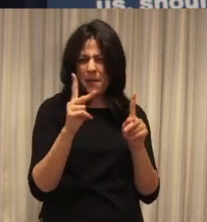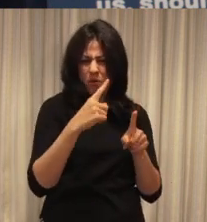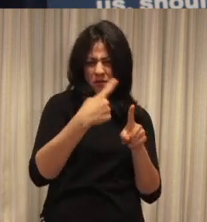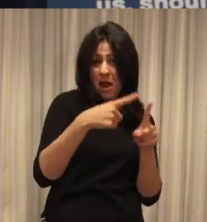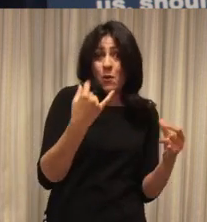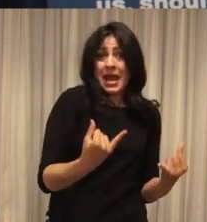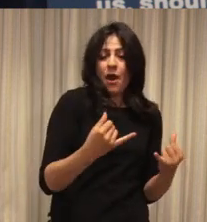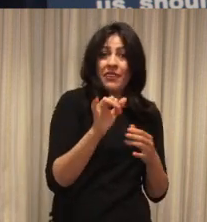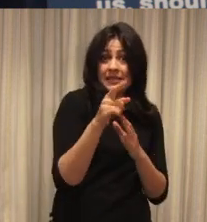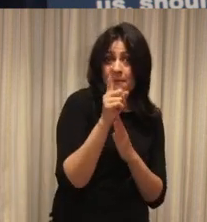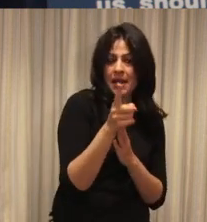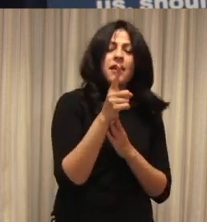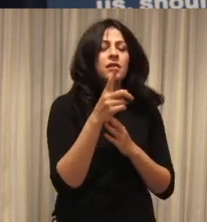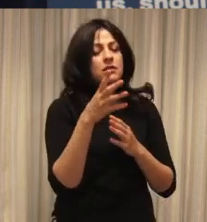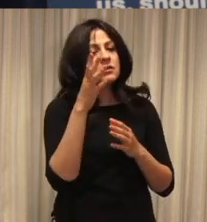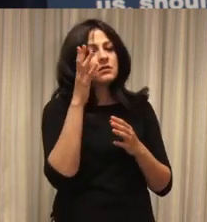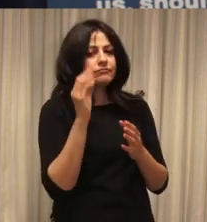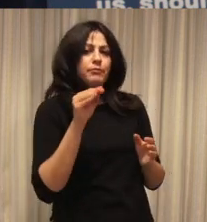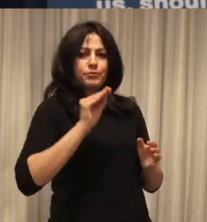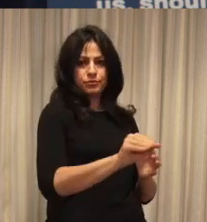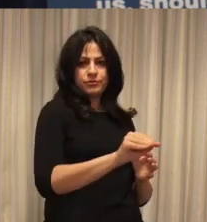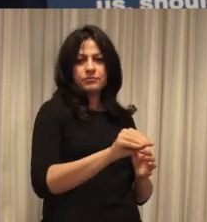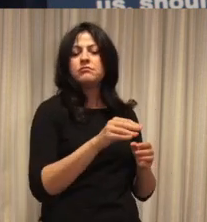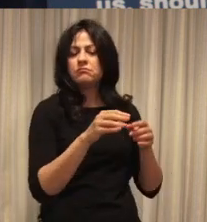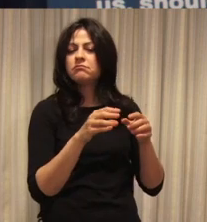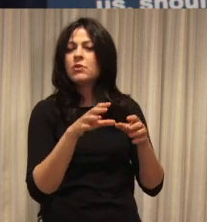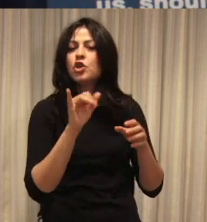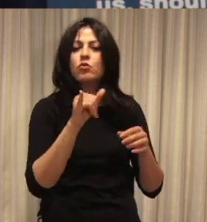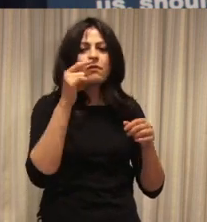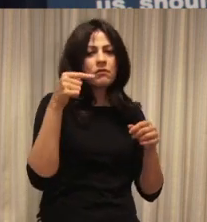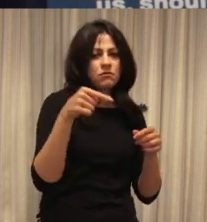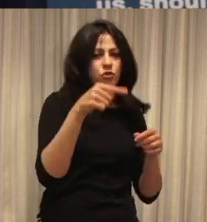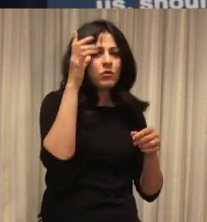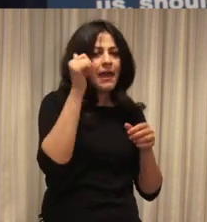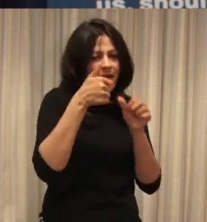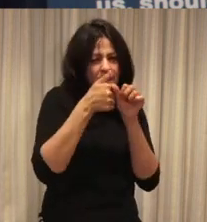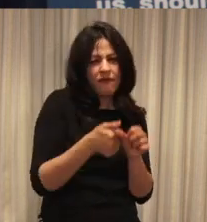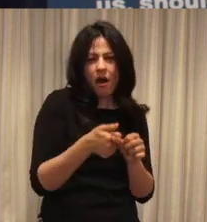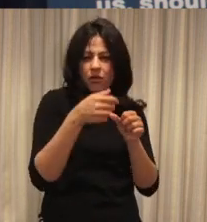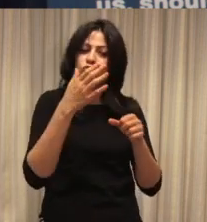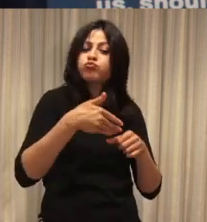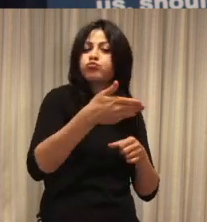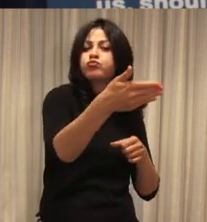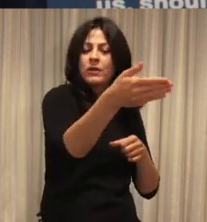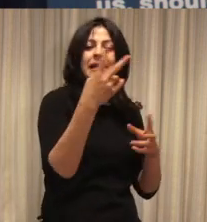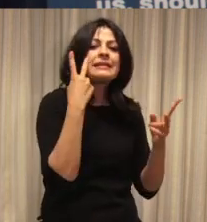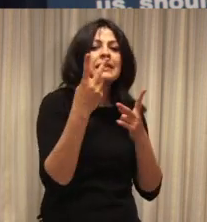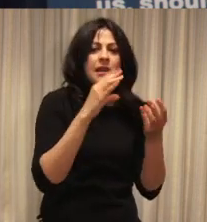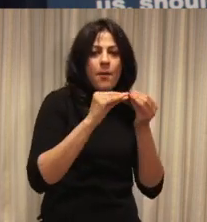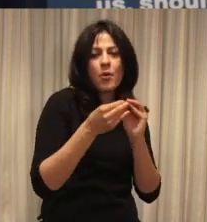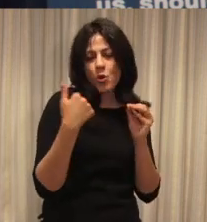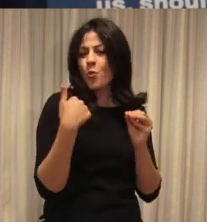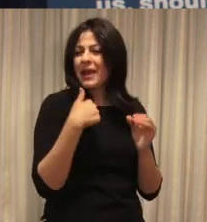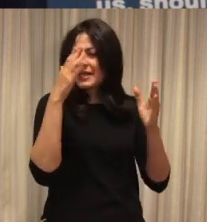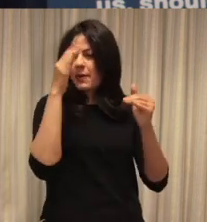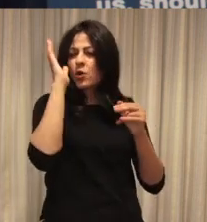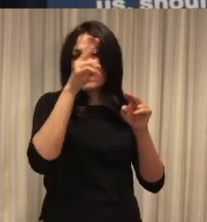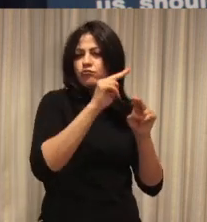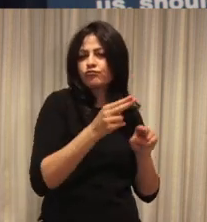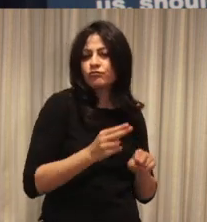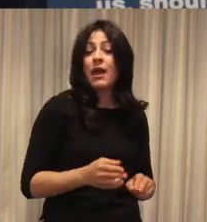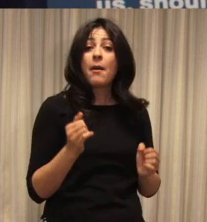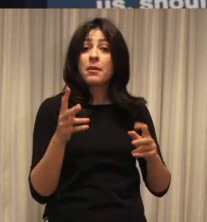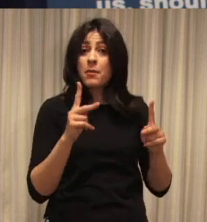go down. And that's a better representation of where we're at right now in the county, and that's